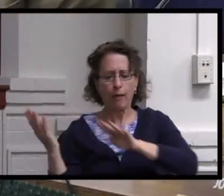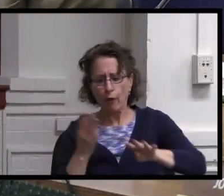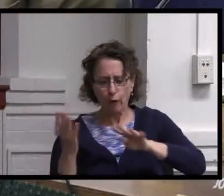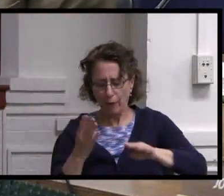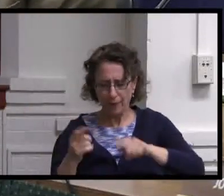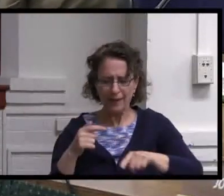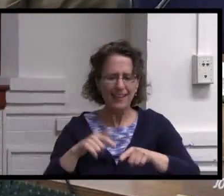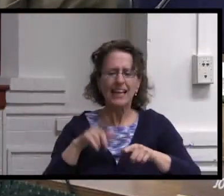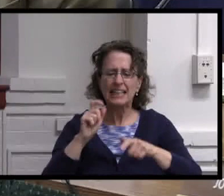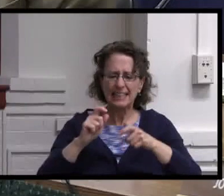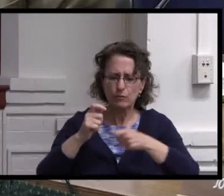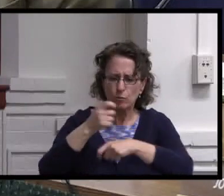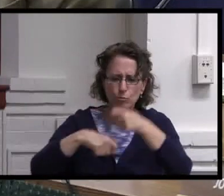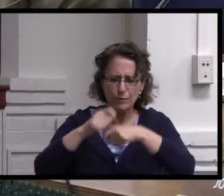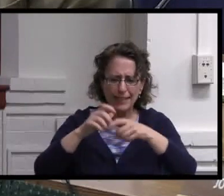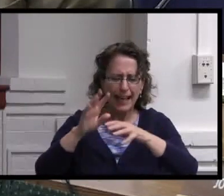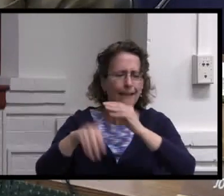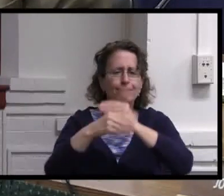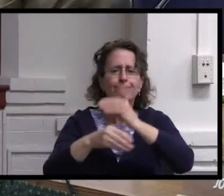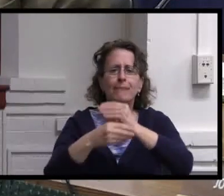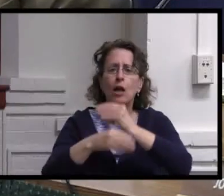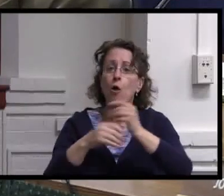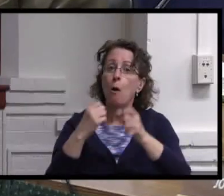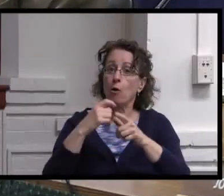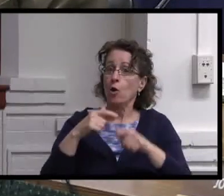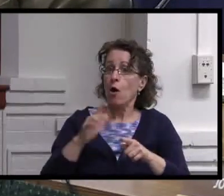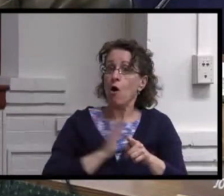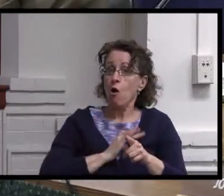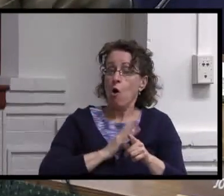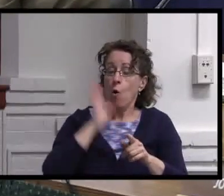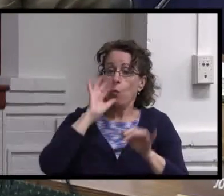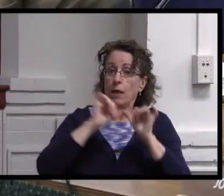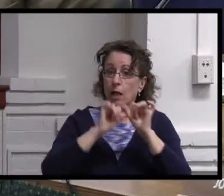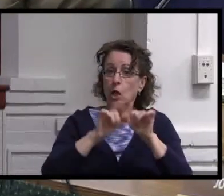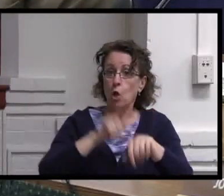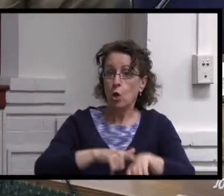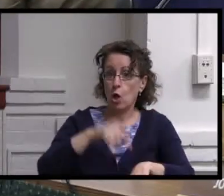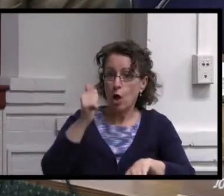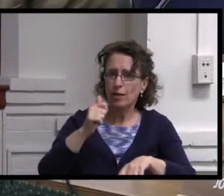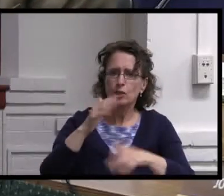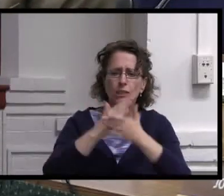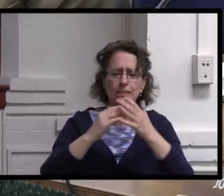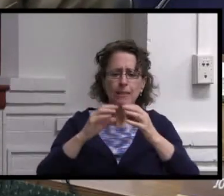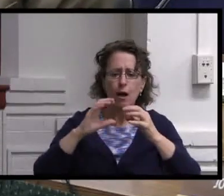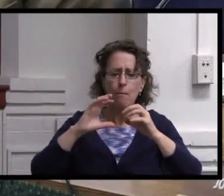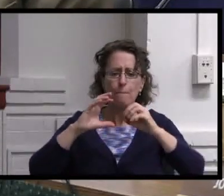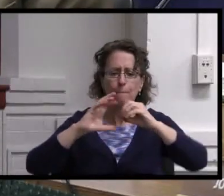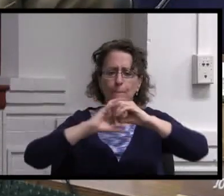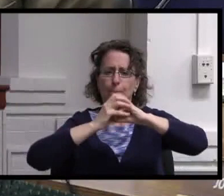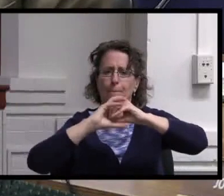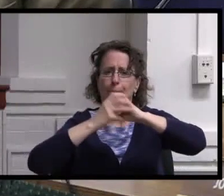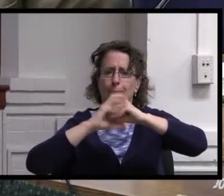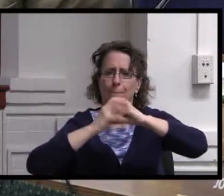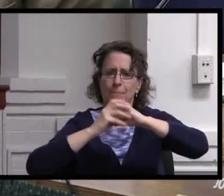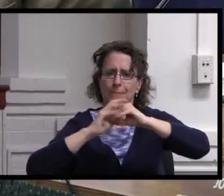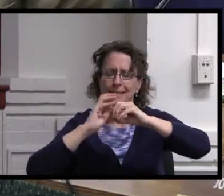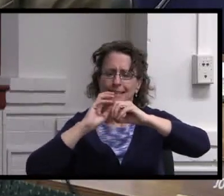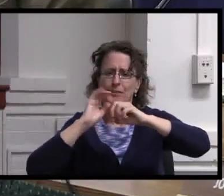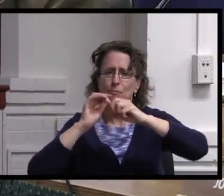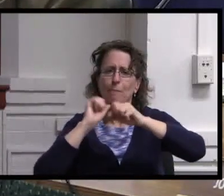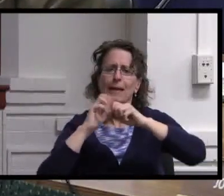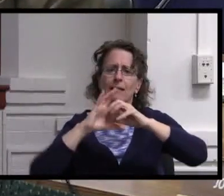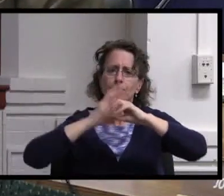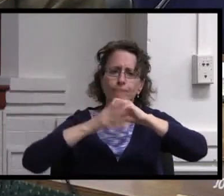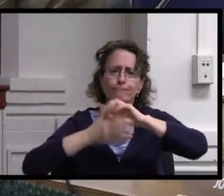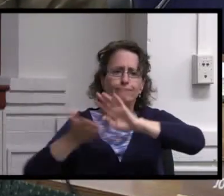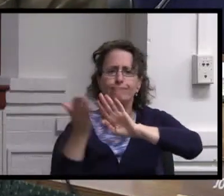some bearings that they believe can be added to this system at a relatively low cost that will make it operate more efficiently and extend the